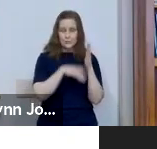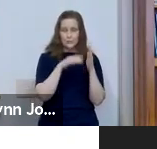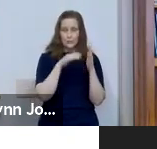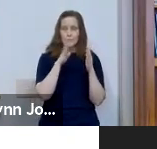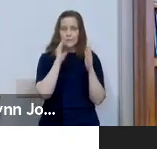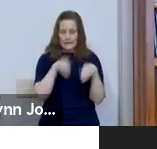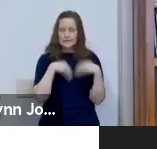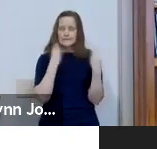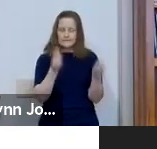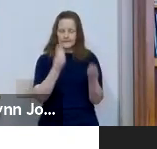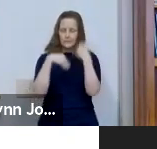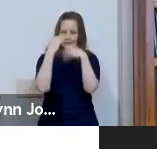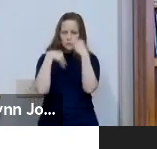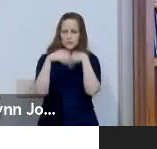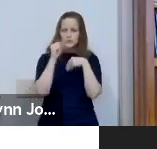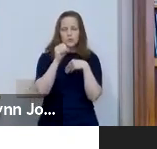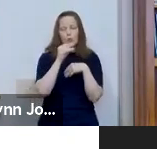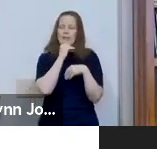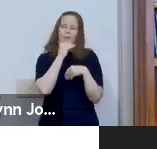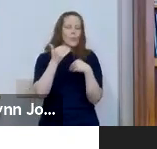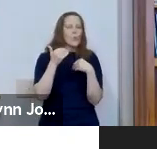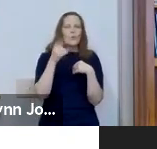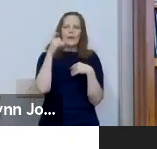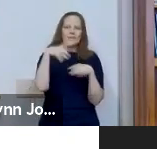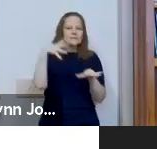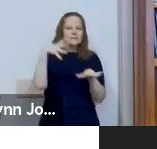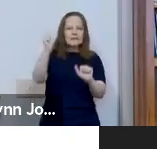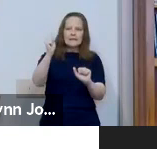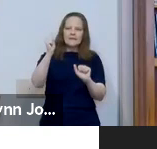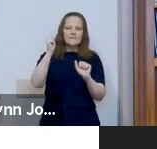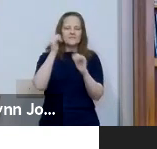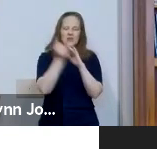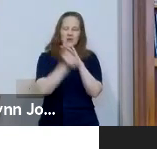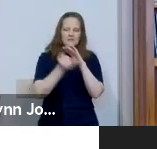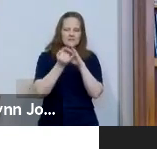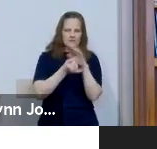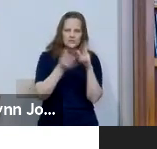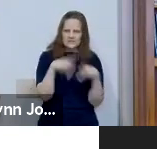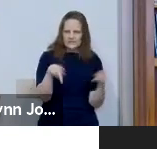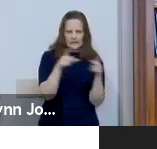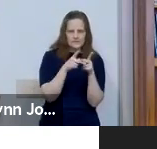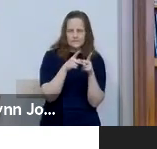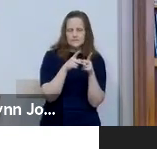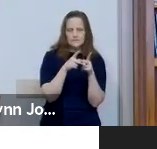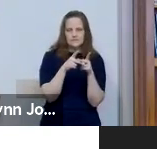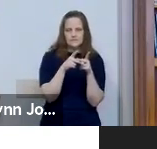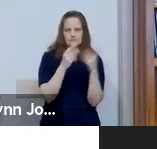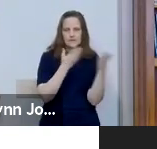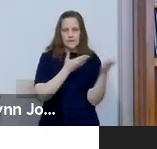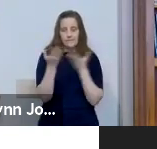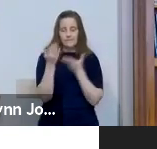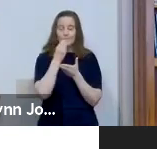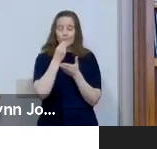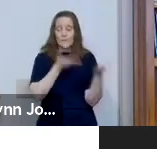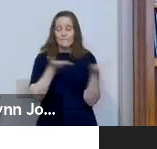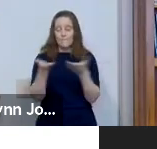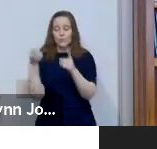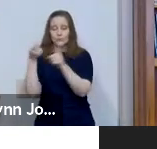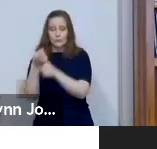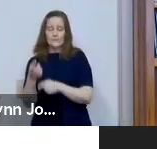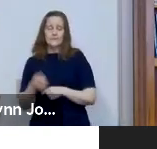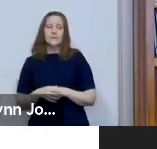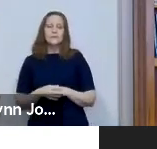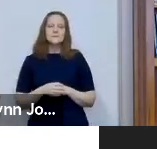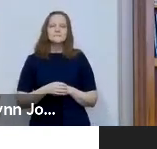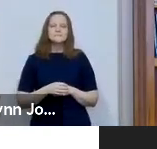to provide meals. So students will not have to leave their isolation space. Meals will be brought to them.